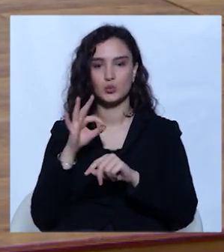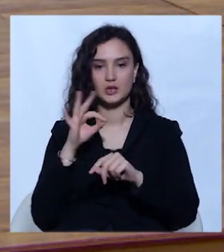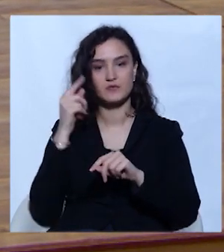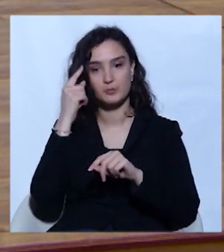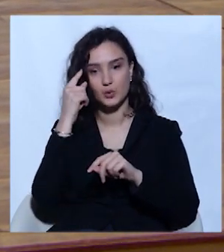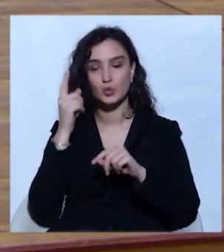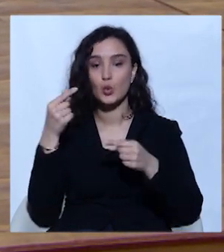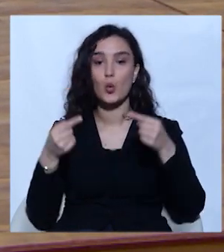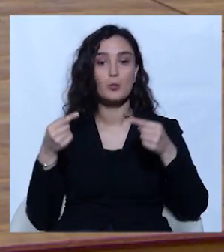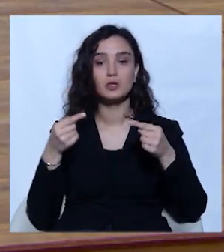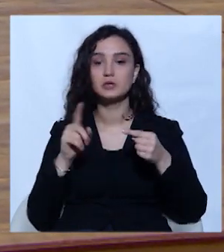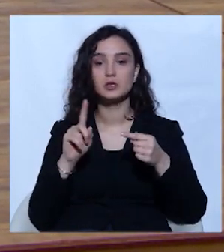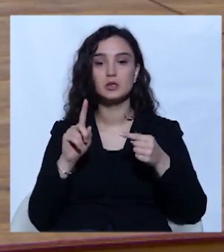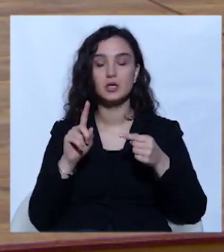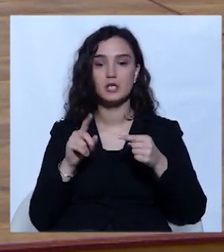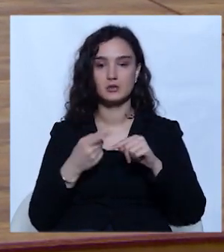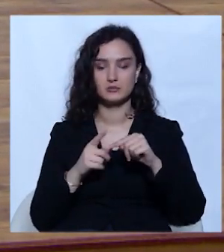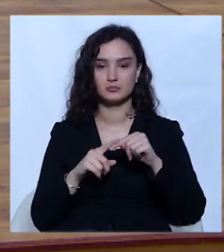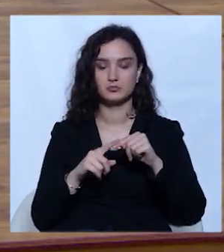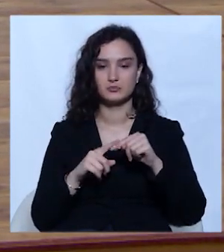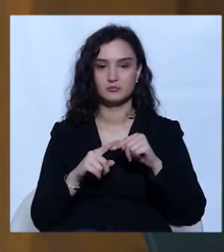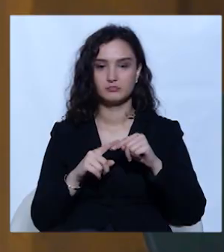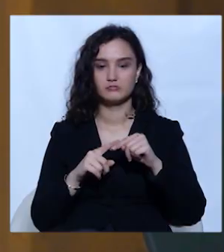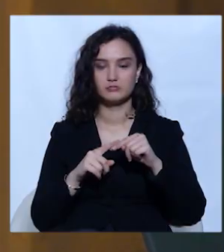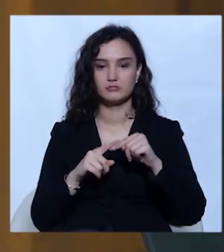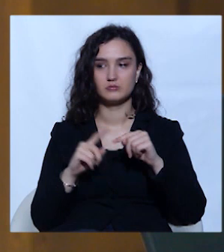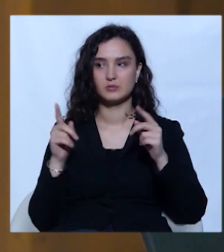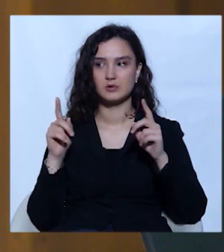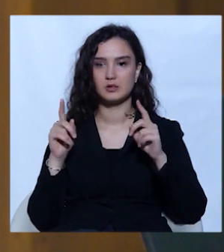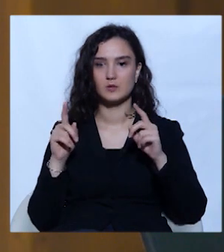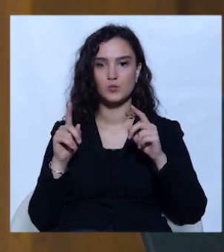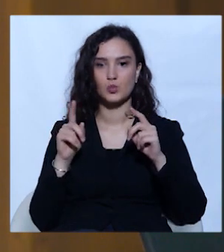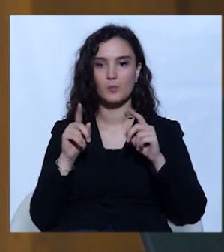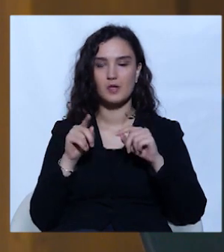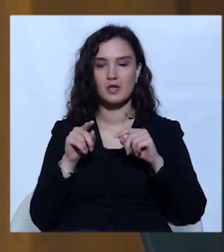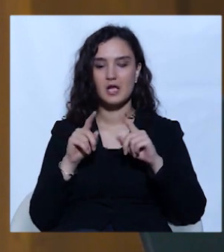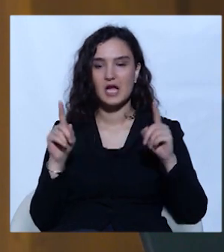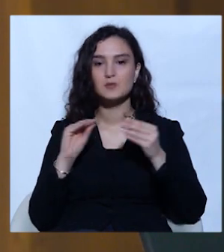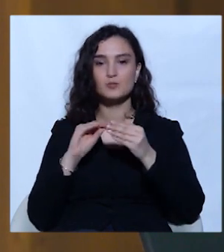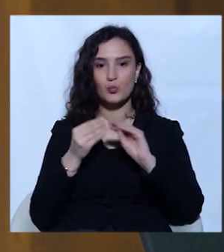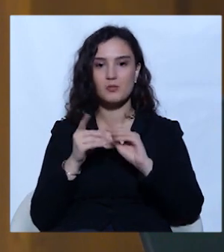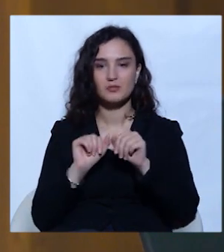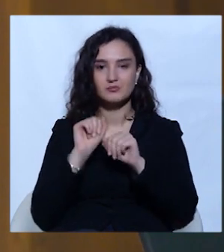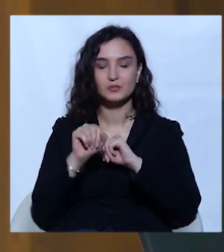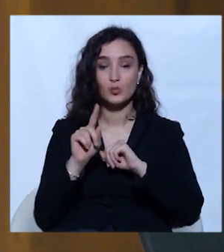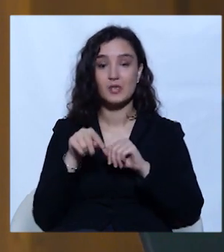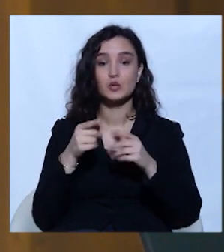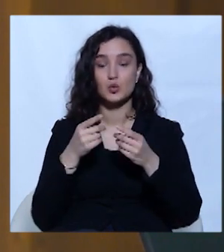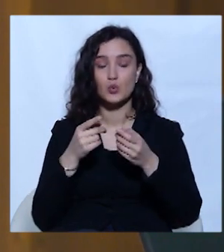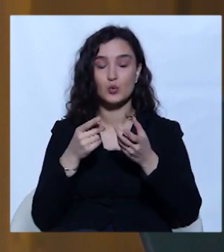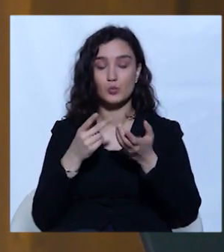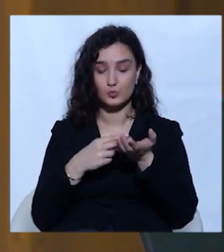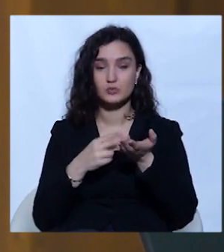conflict does is it opens up the space for bravery to come through. And this book is also filled